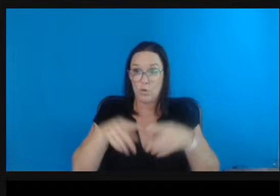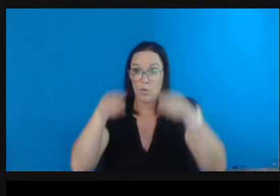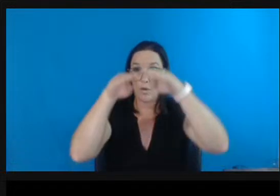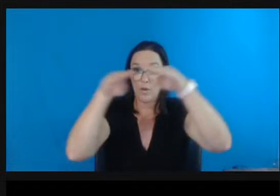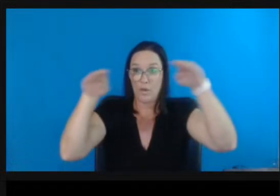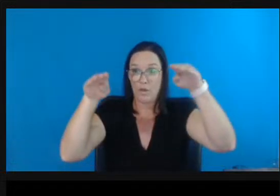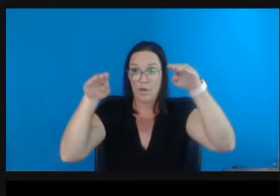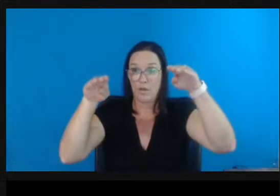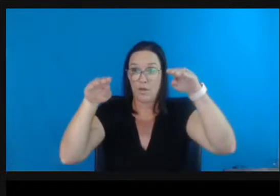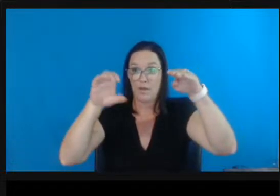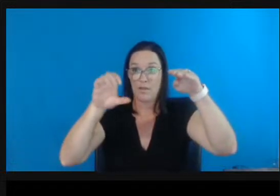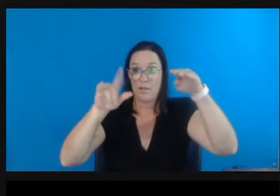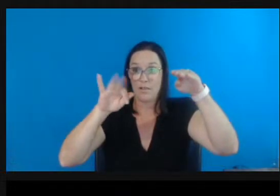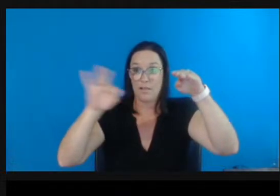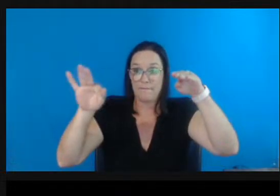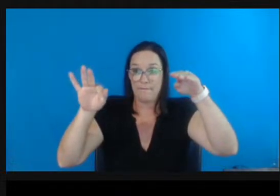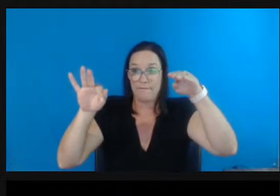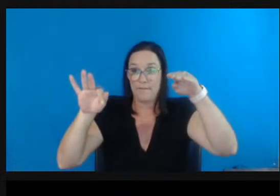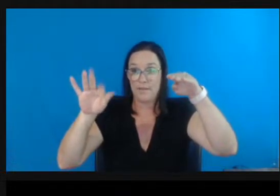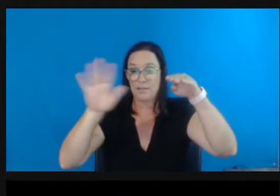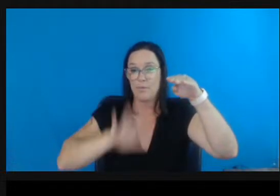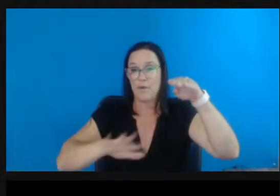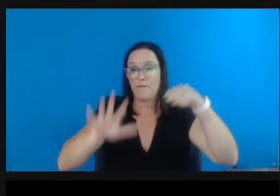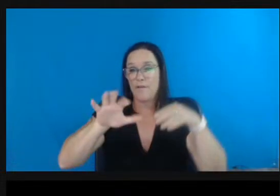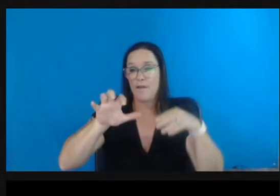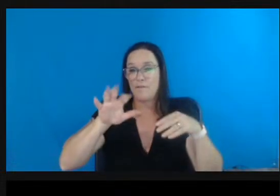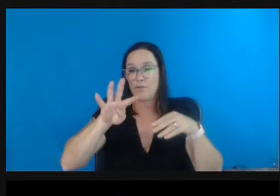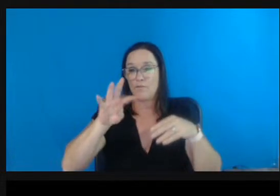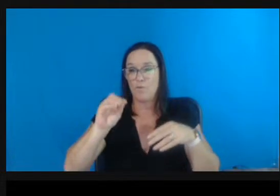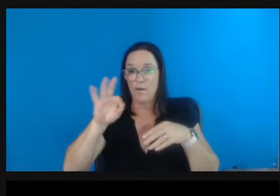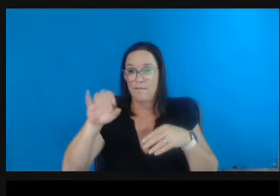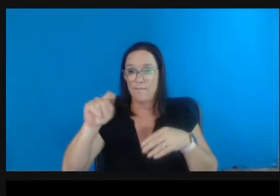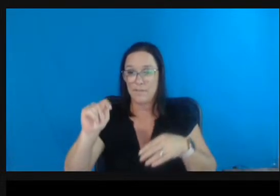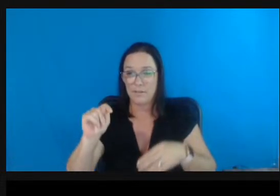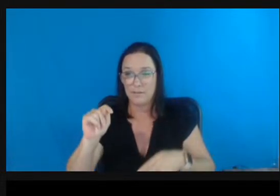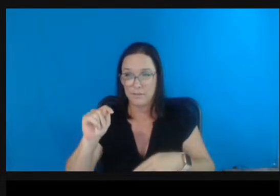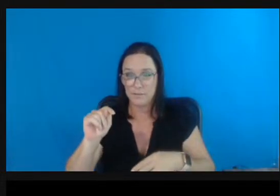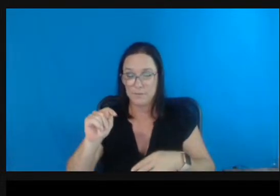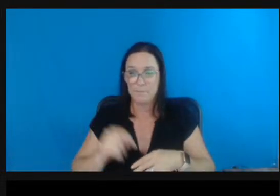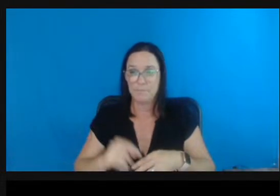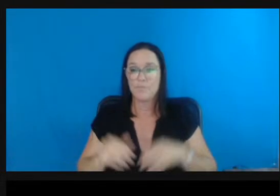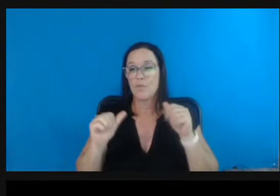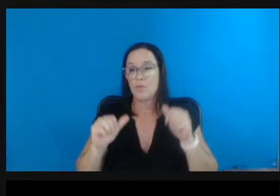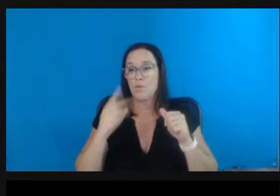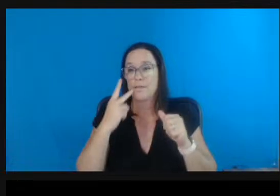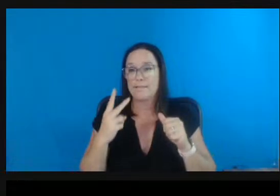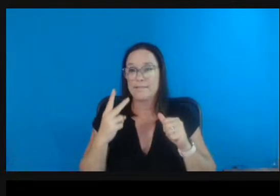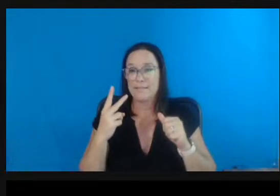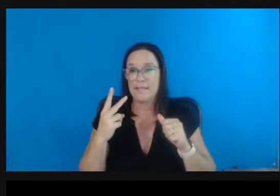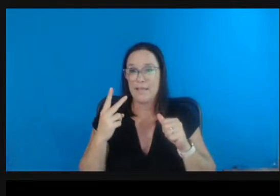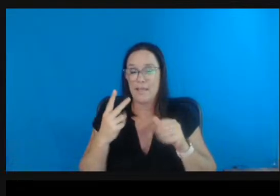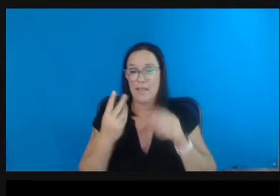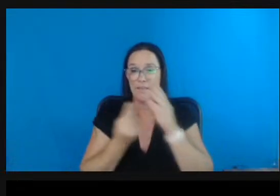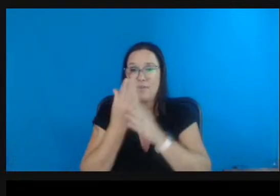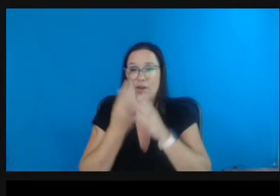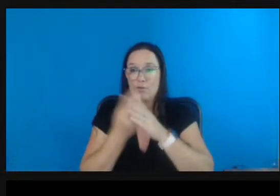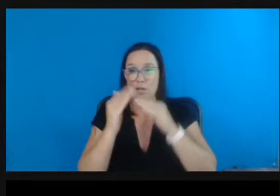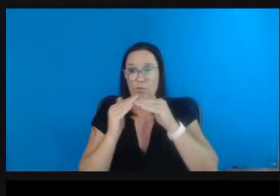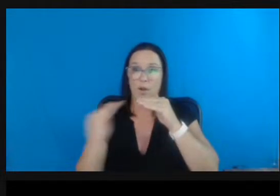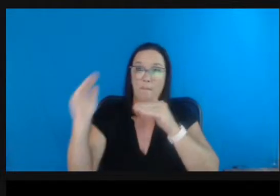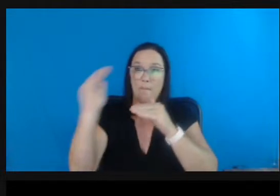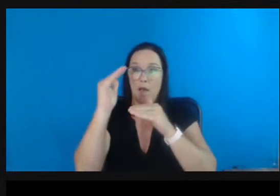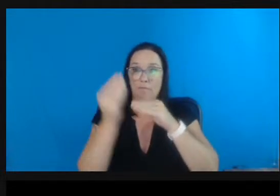that height there is about 540 feet. So you can see that the fountains were above that. That's